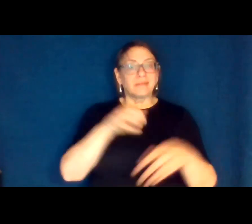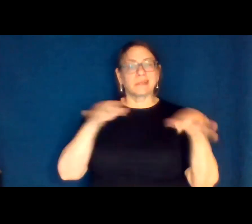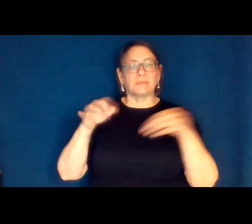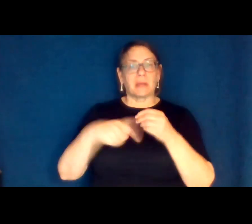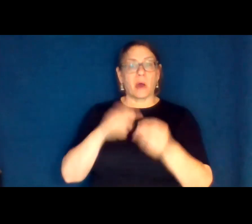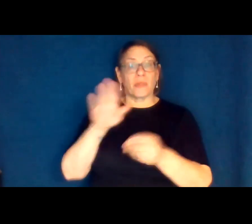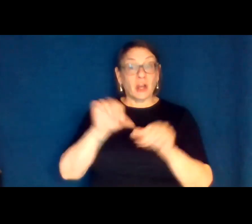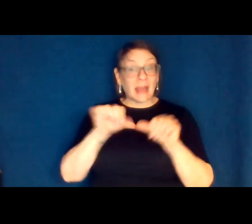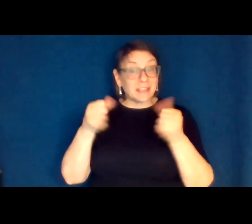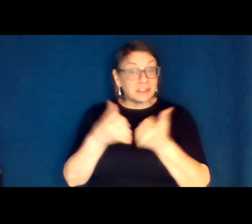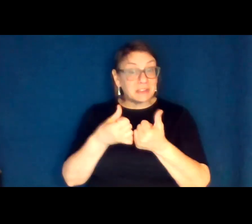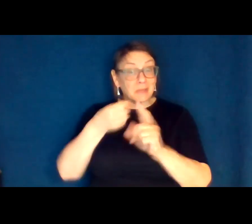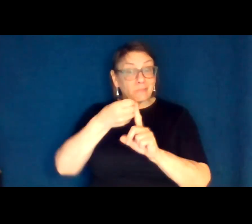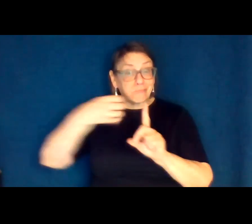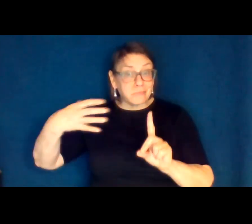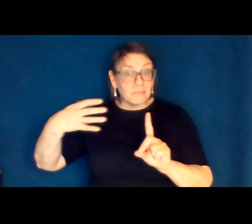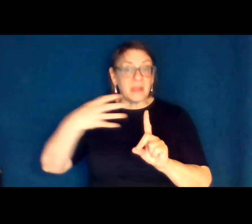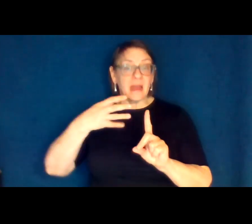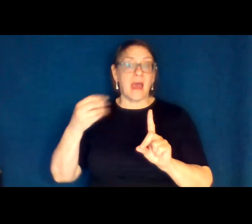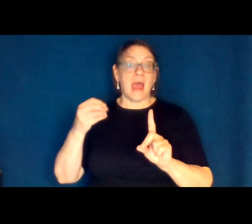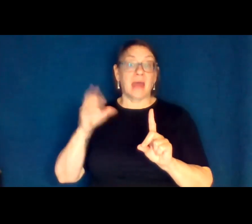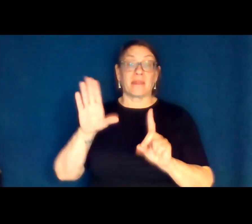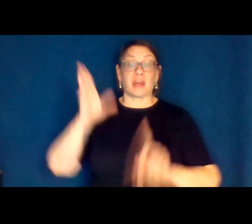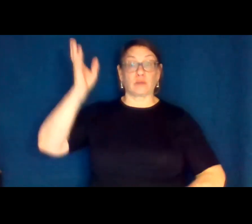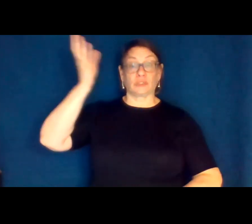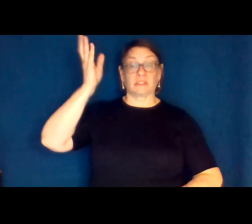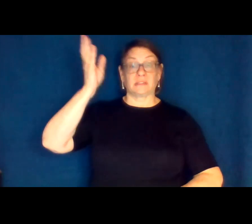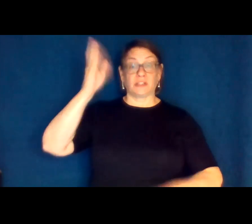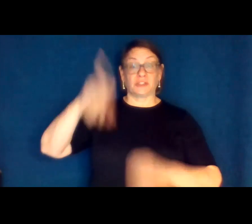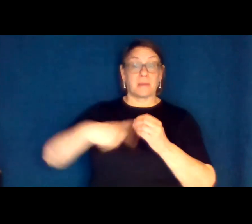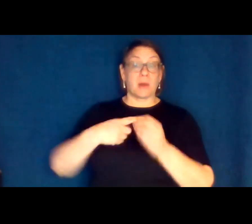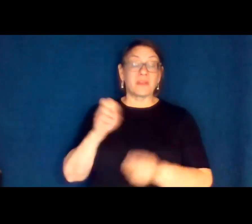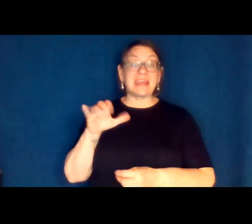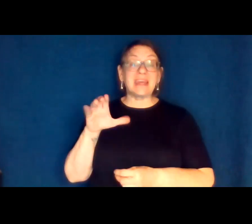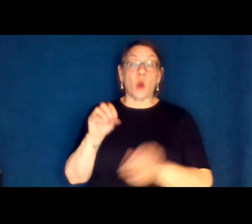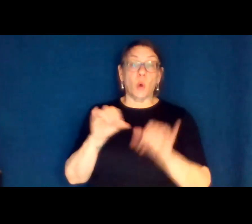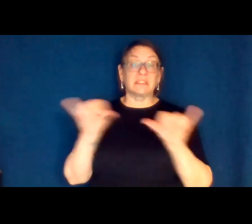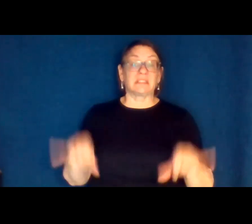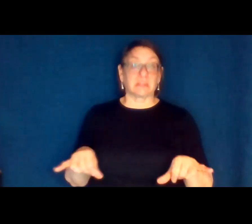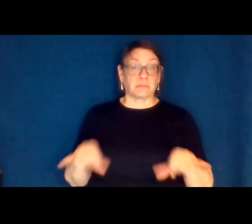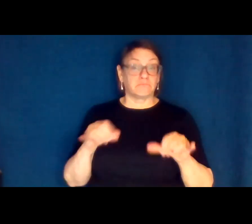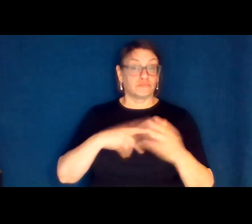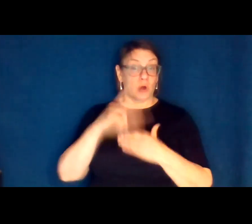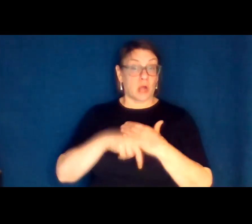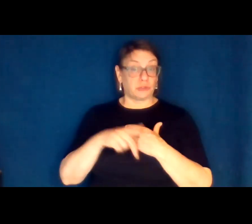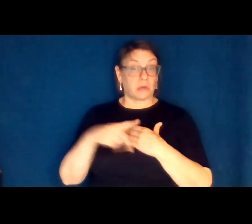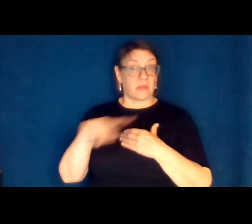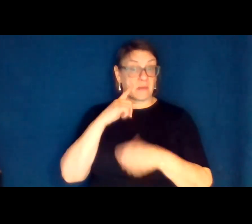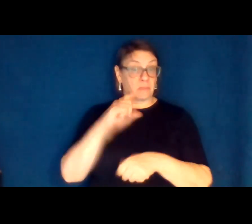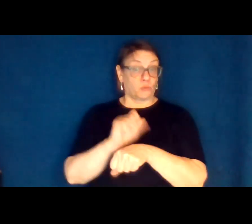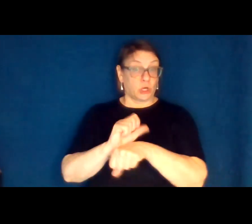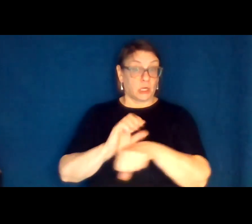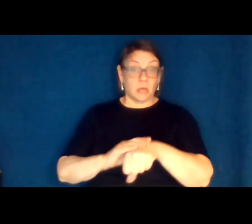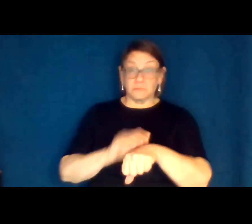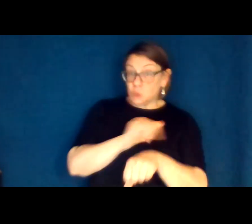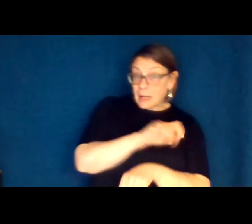with, and their presentation on the ecosystem project they've been working on. So Anit